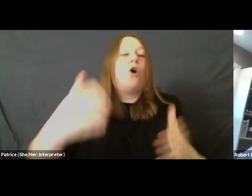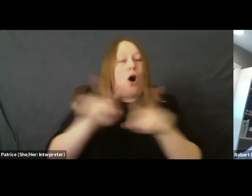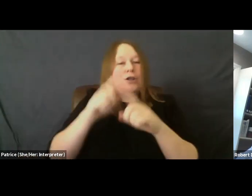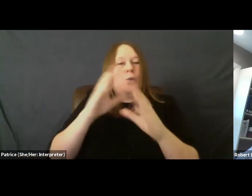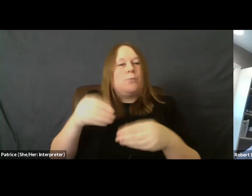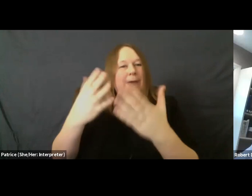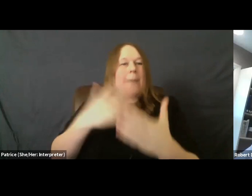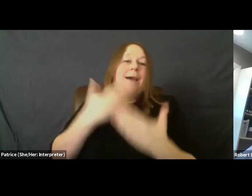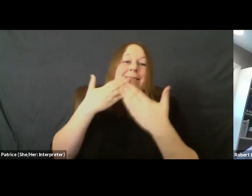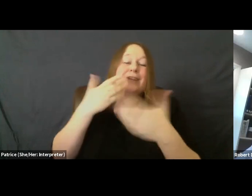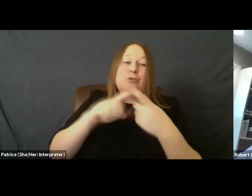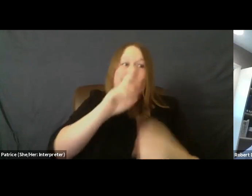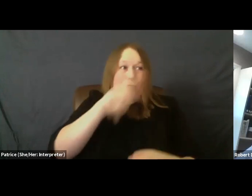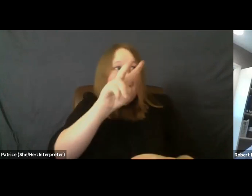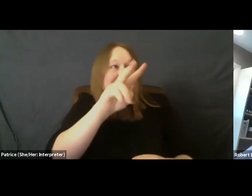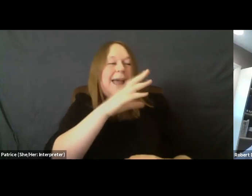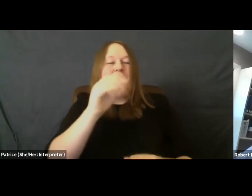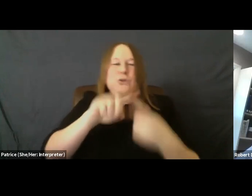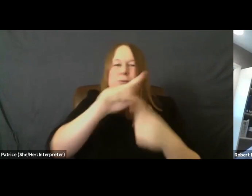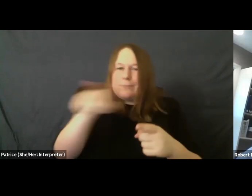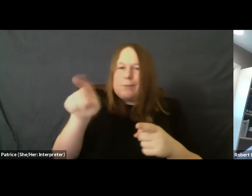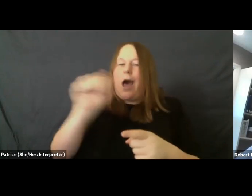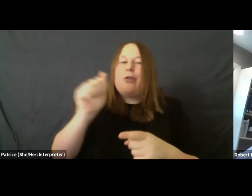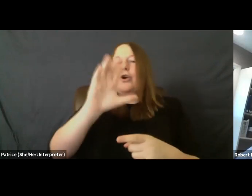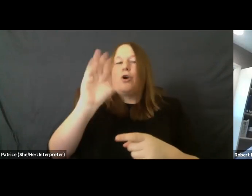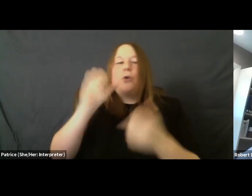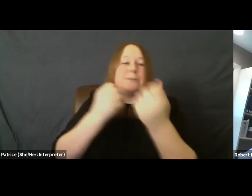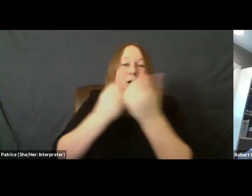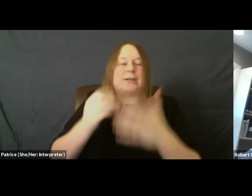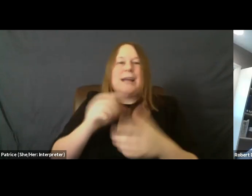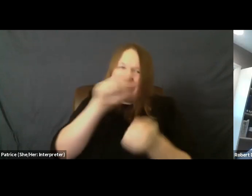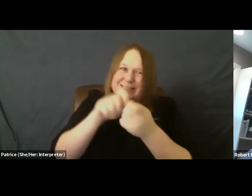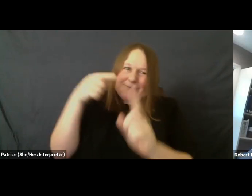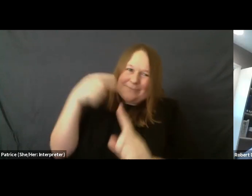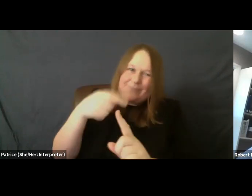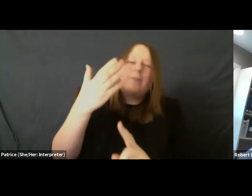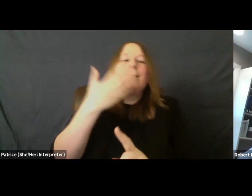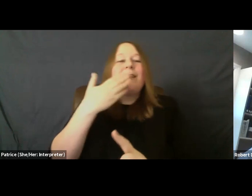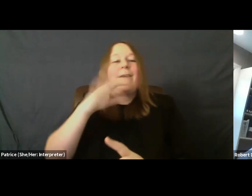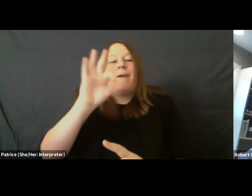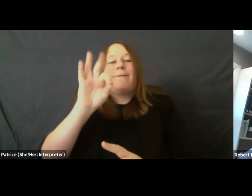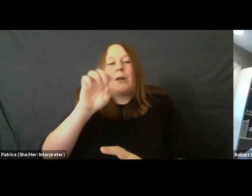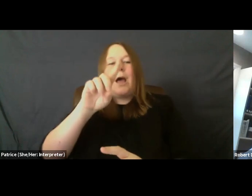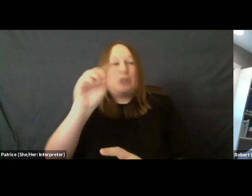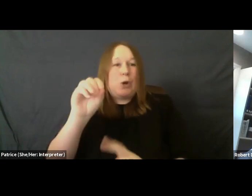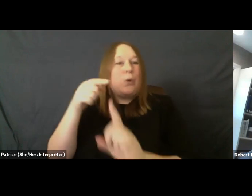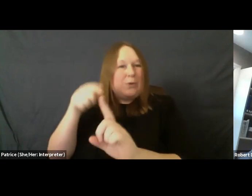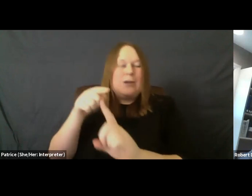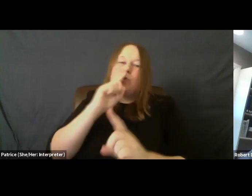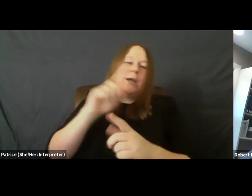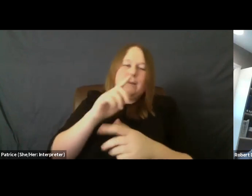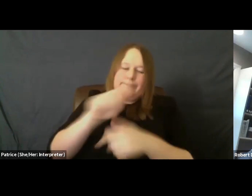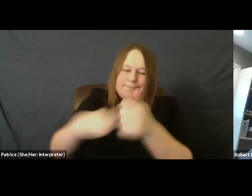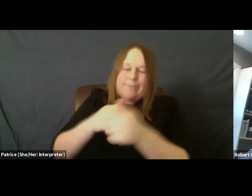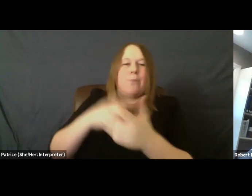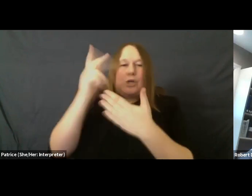to to Verizon and to the other co-sponsors, and particularly to thank Fernando LaGuarda, who's really the person who has put this